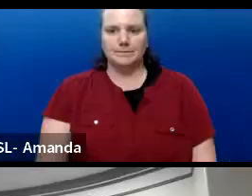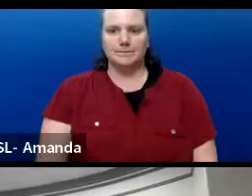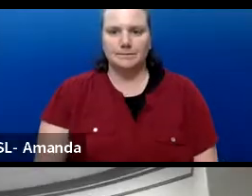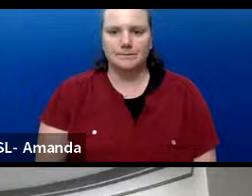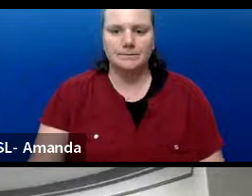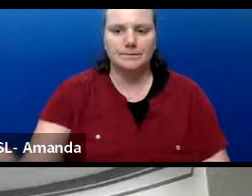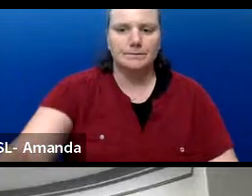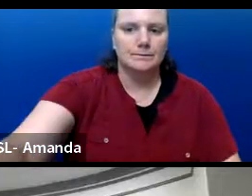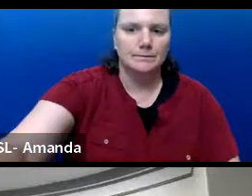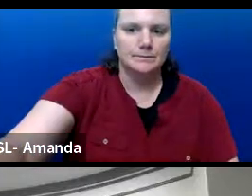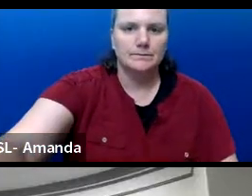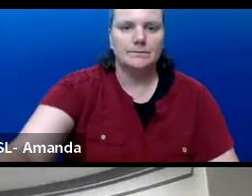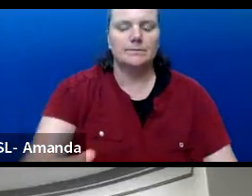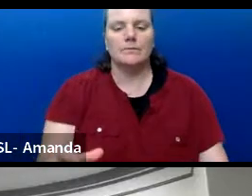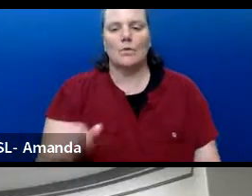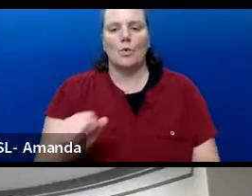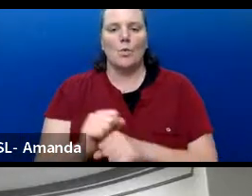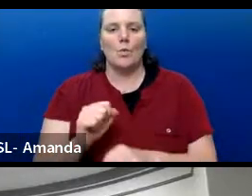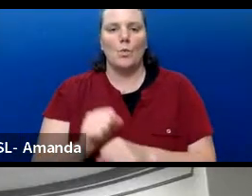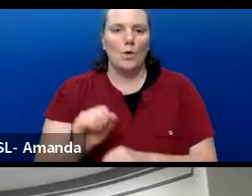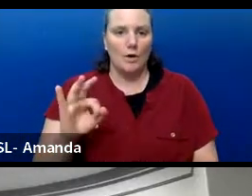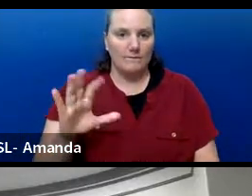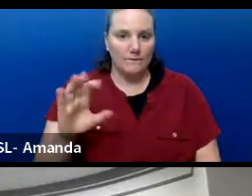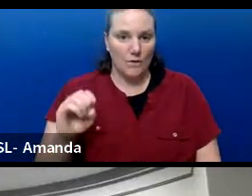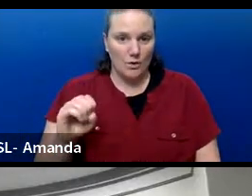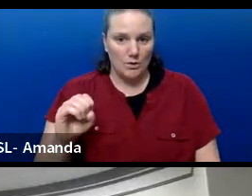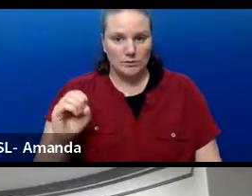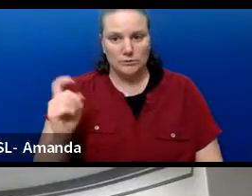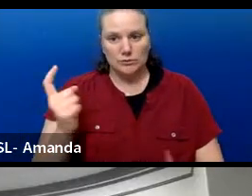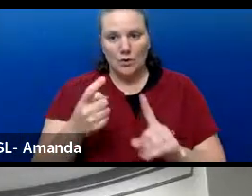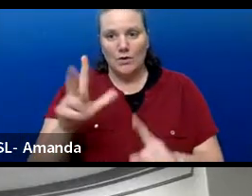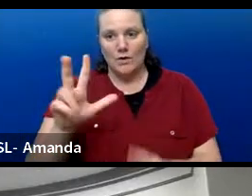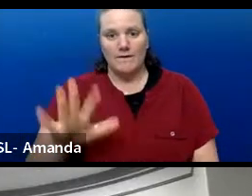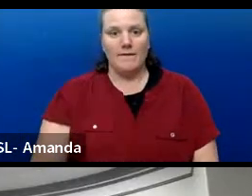Quick one, workforce goal 35.